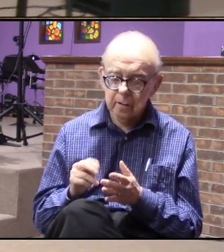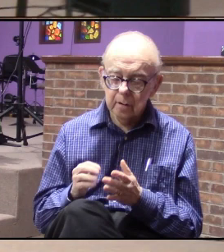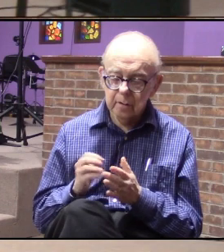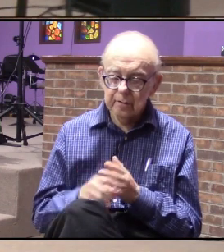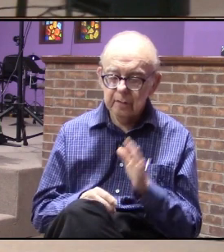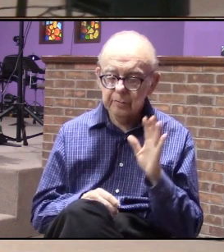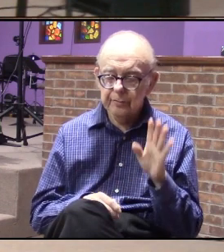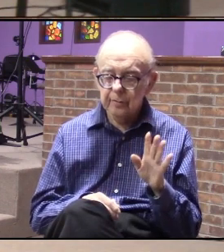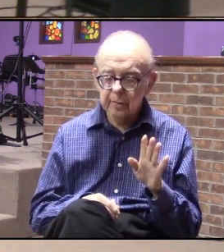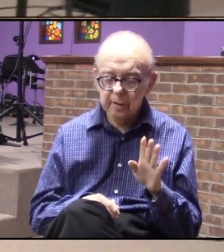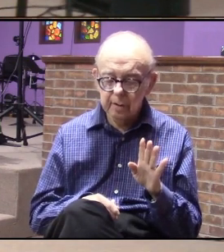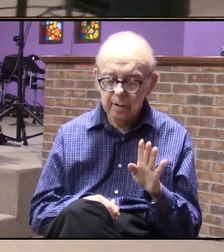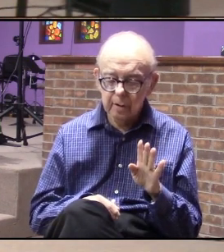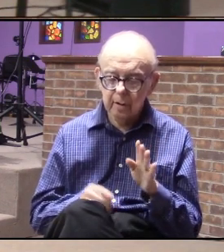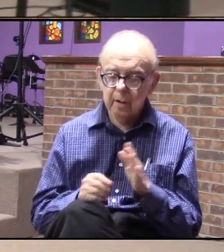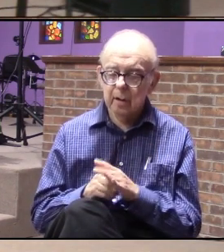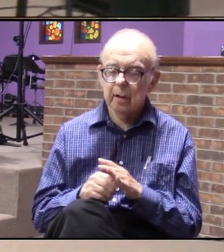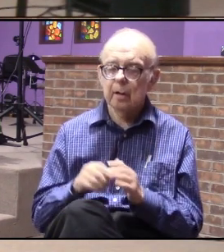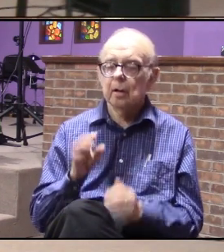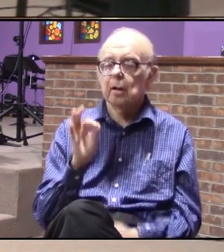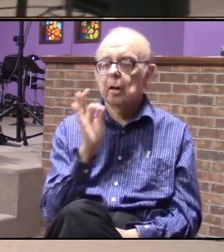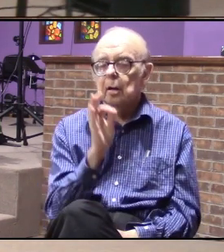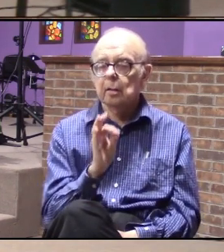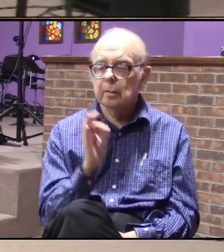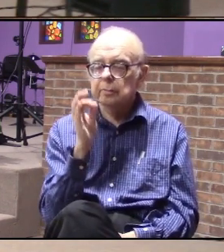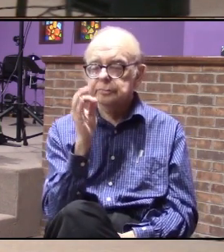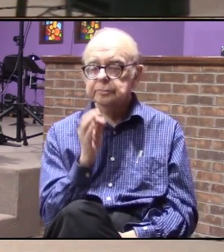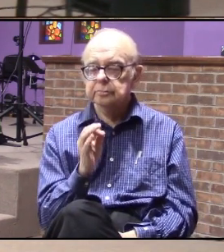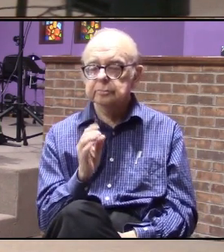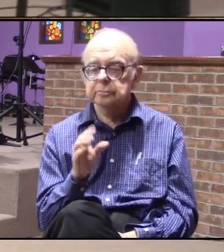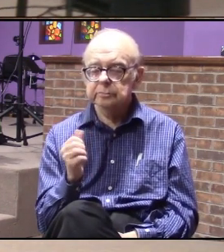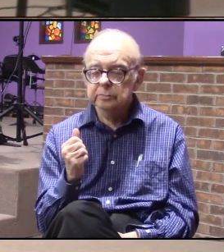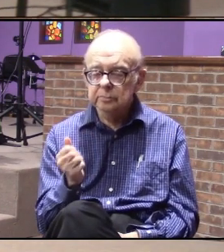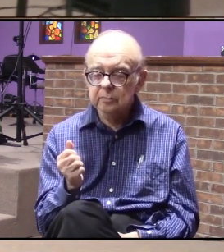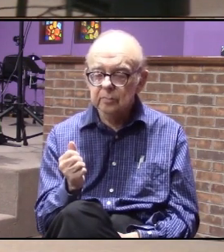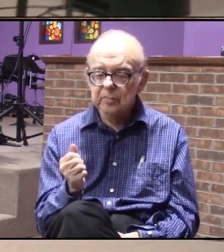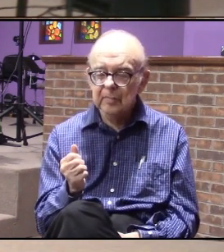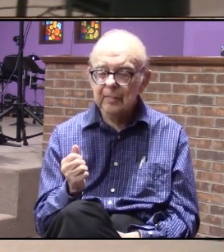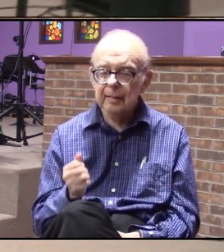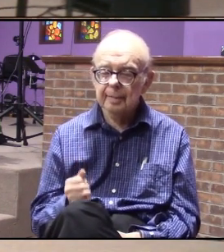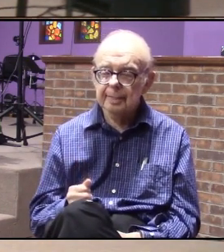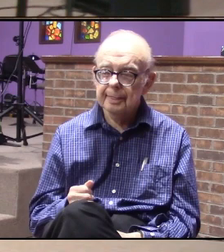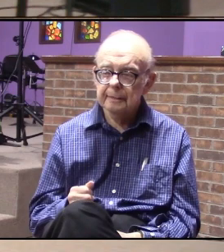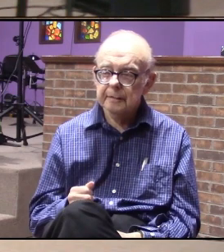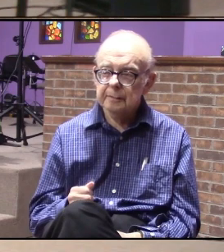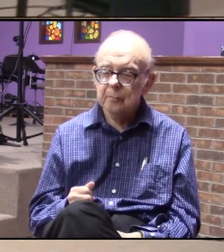4, verses 9 and 10.